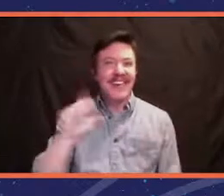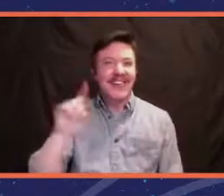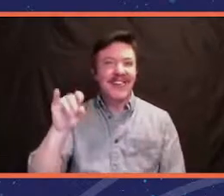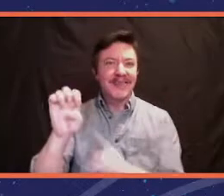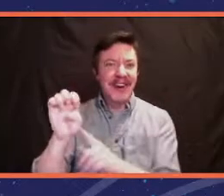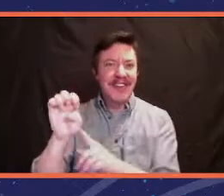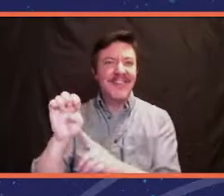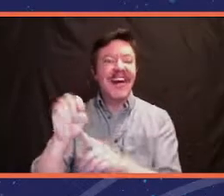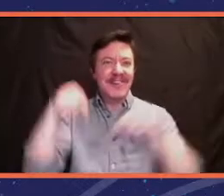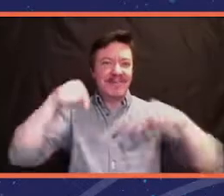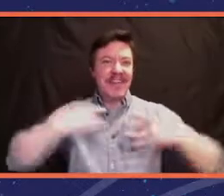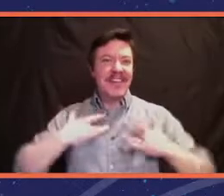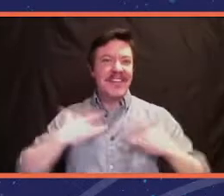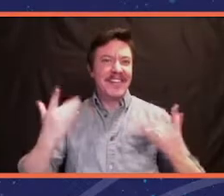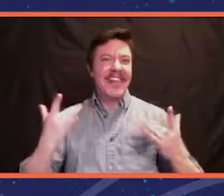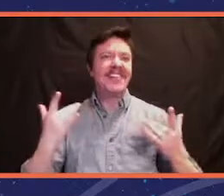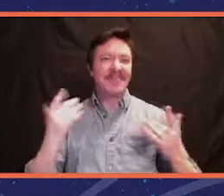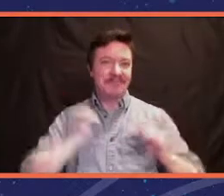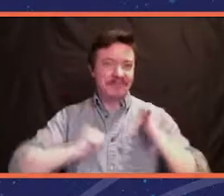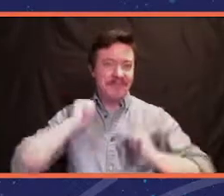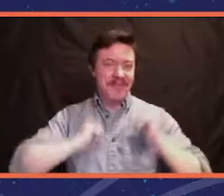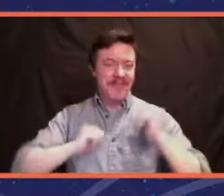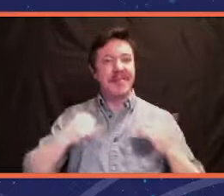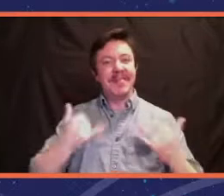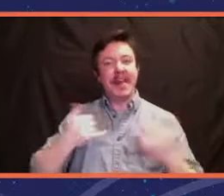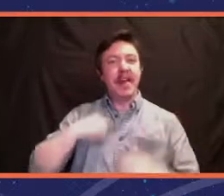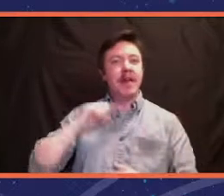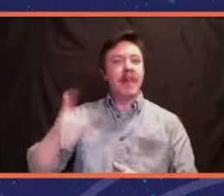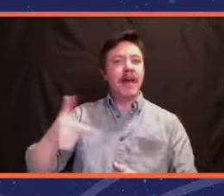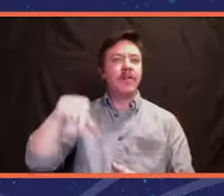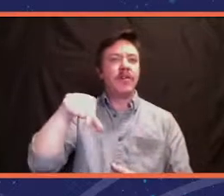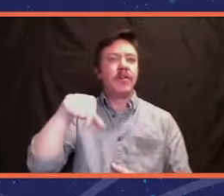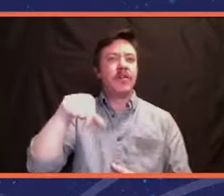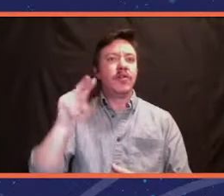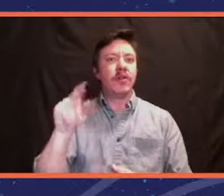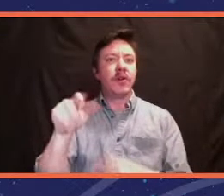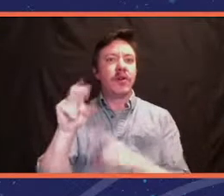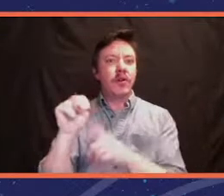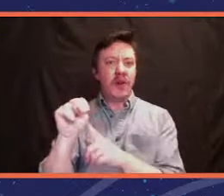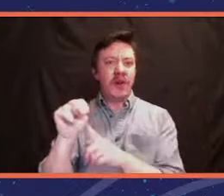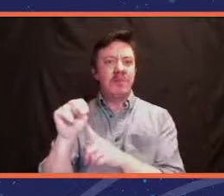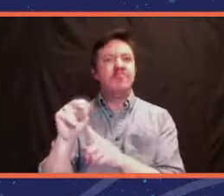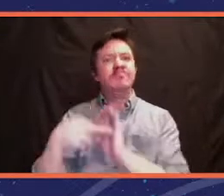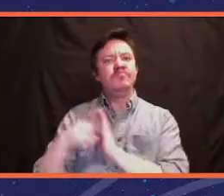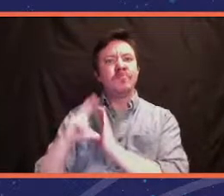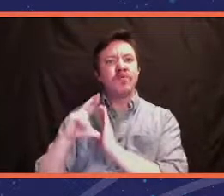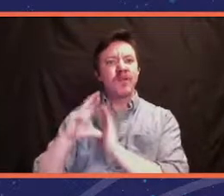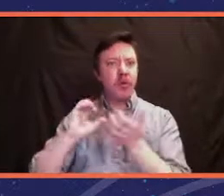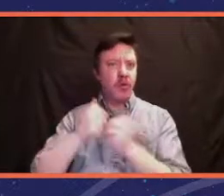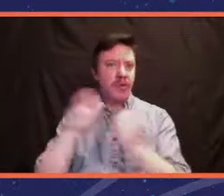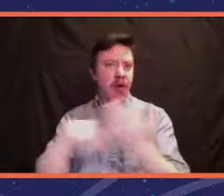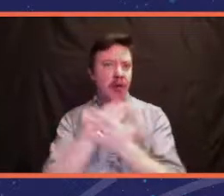showcase. And I'll pass it over to Quentin to give a little bit of an overview of what that, how we got here.